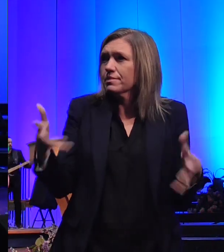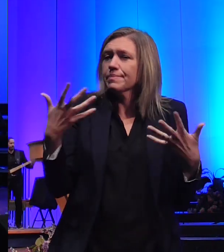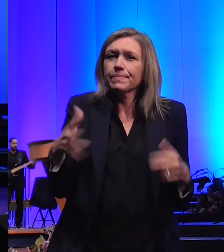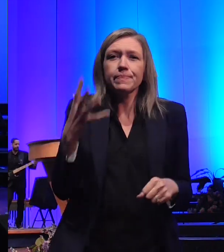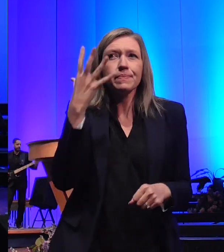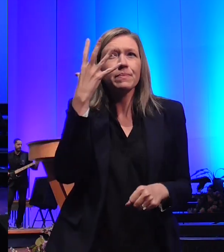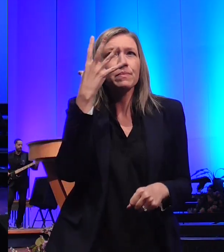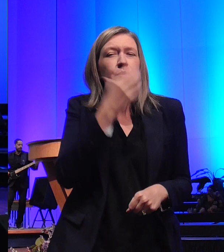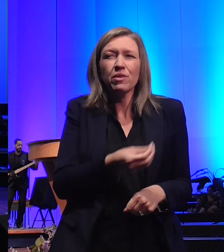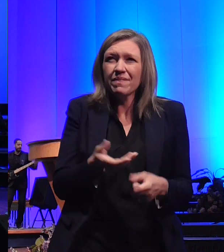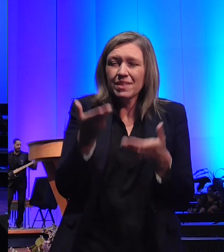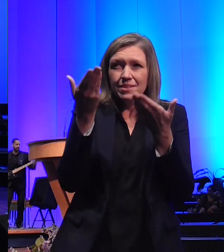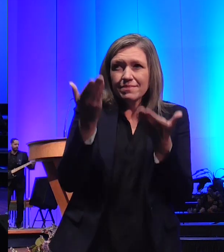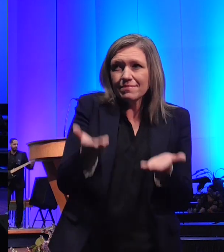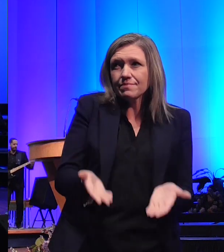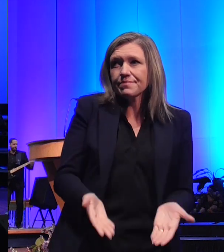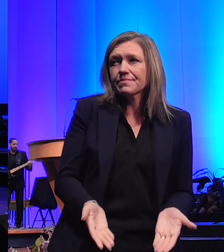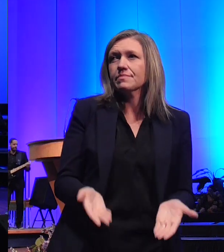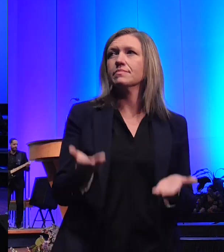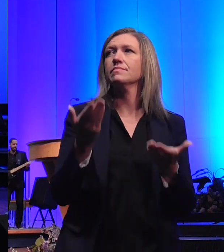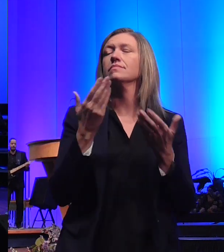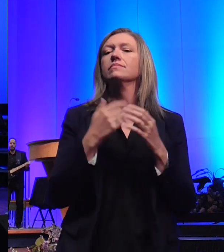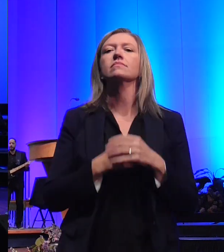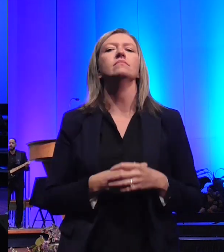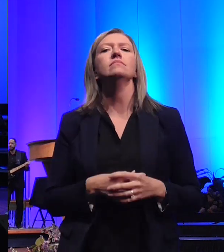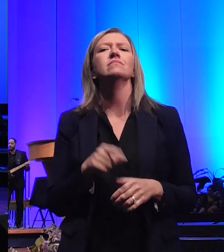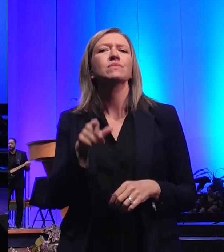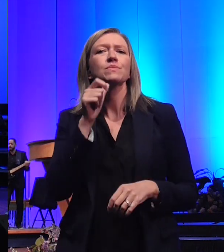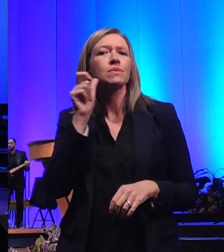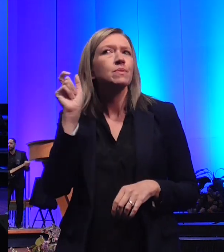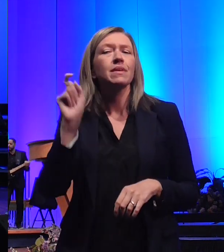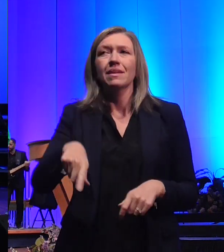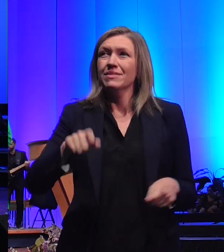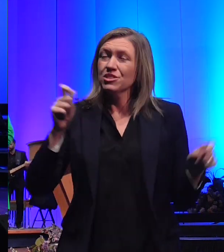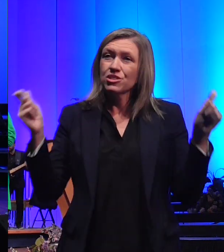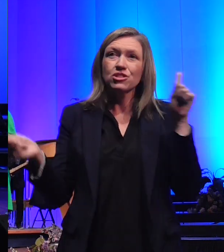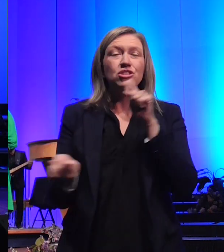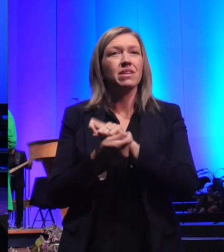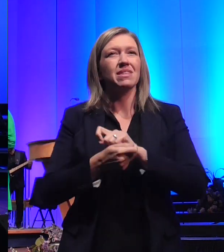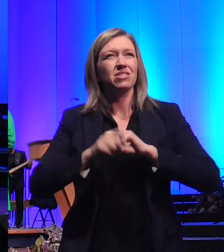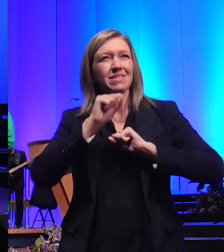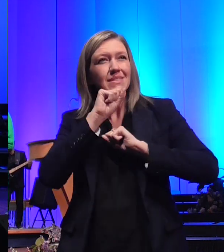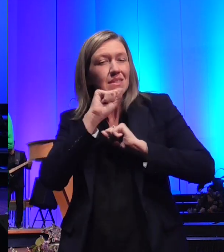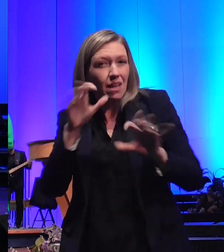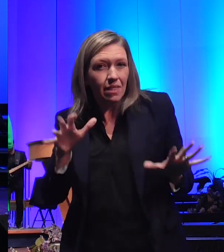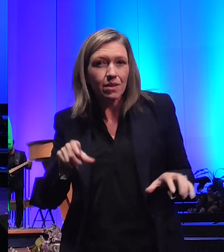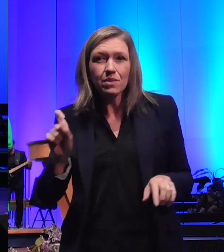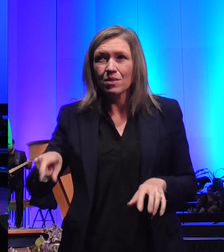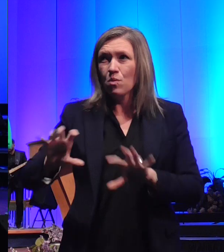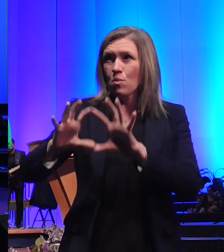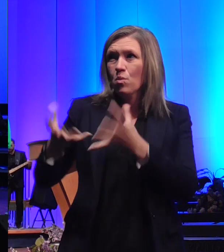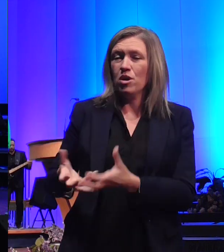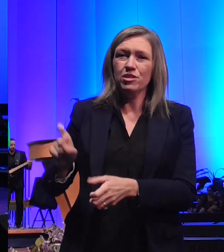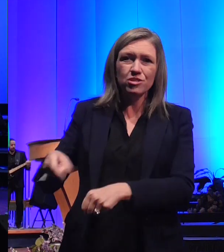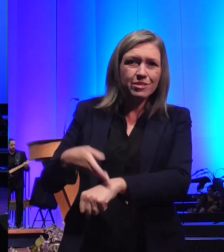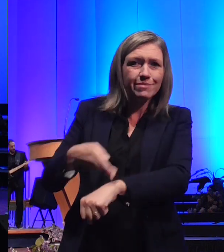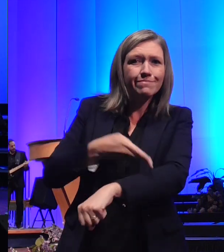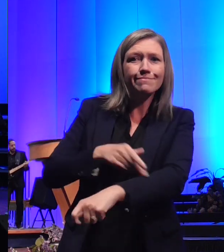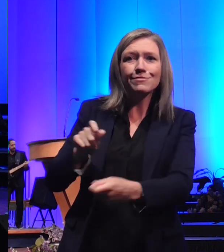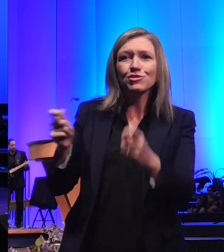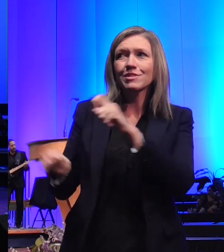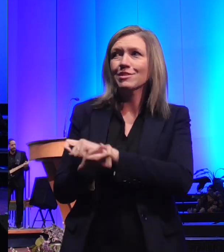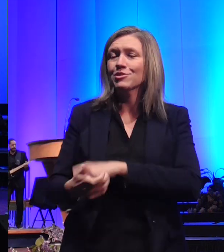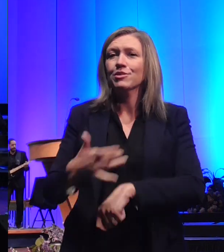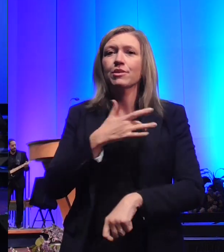you're beautiful just the way you are. And you don't have to change a thing. The world could change